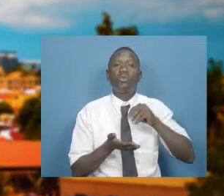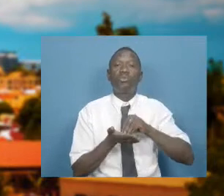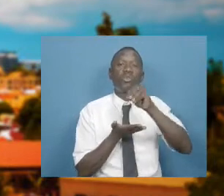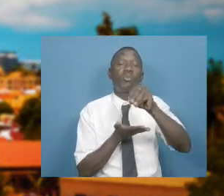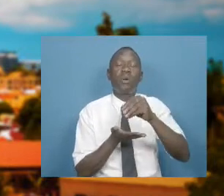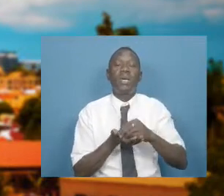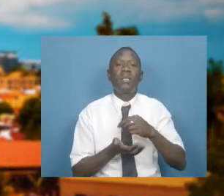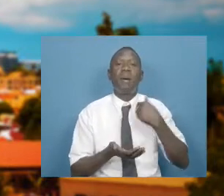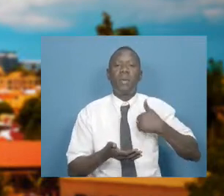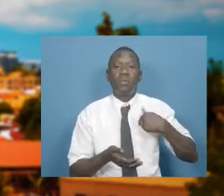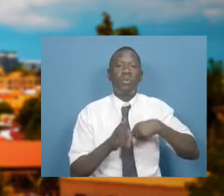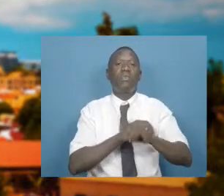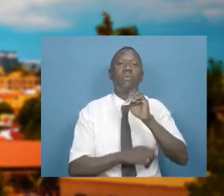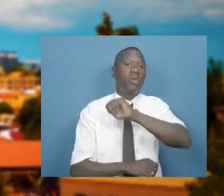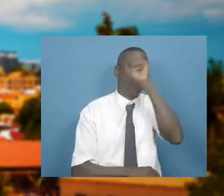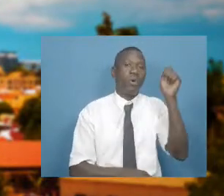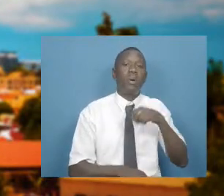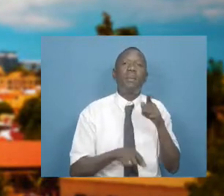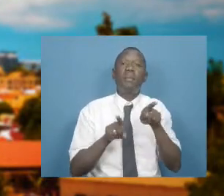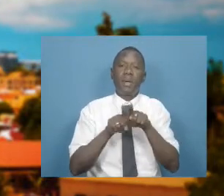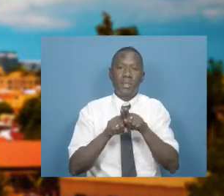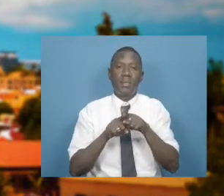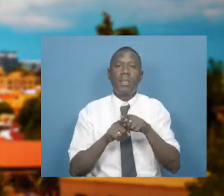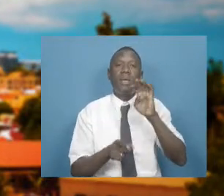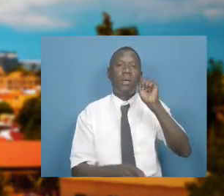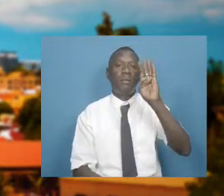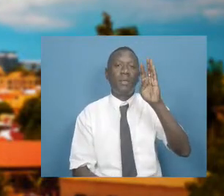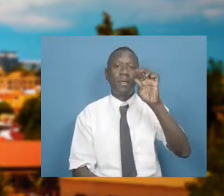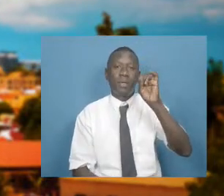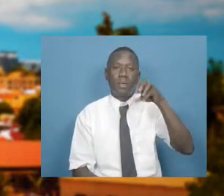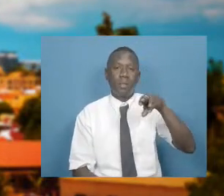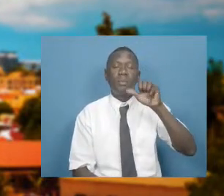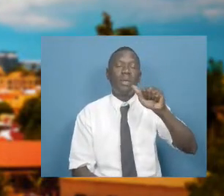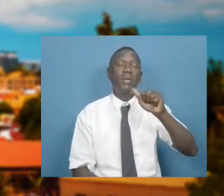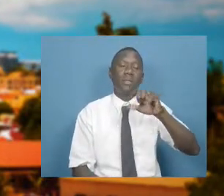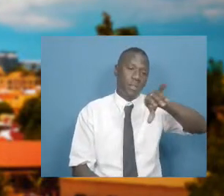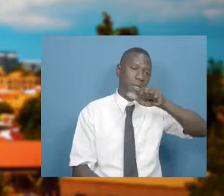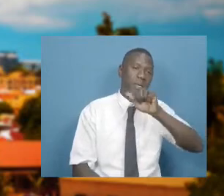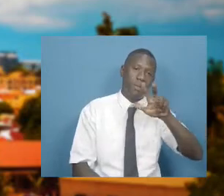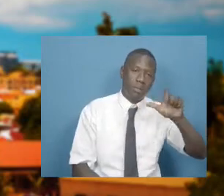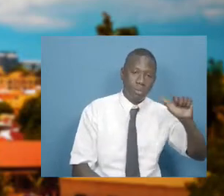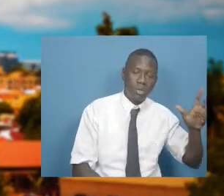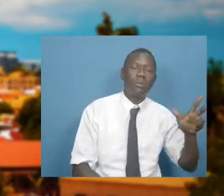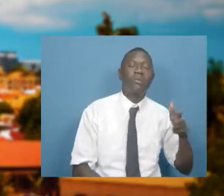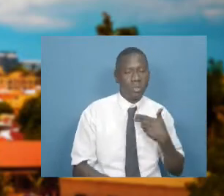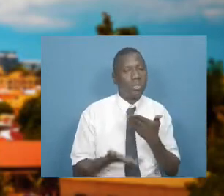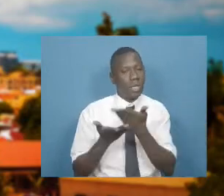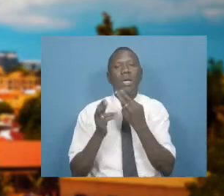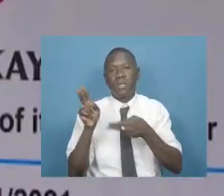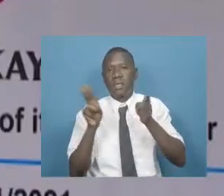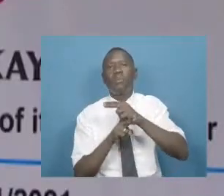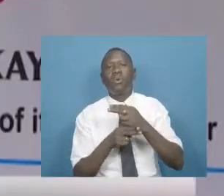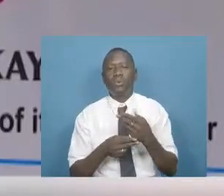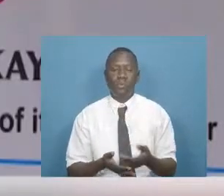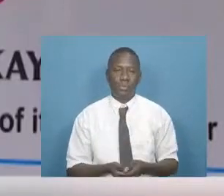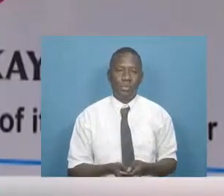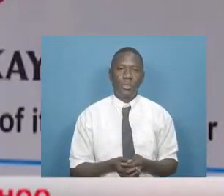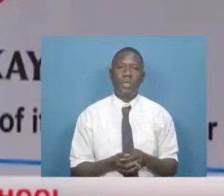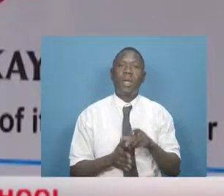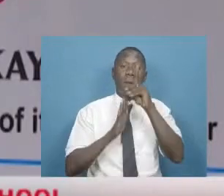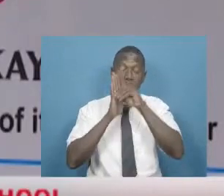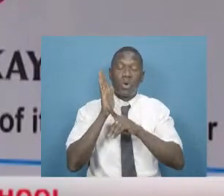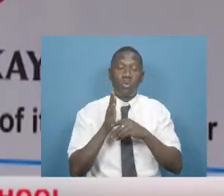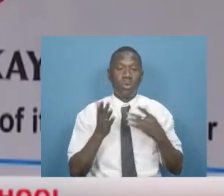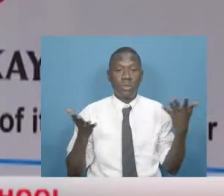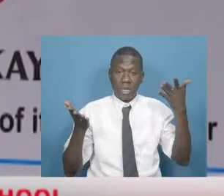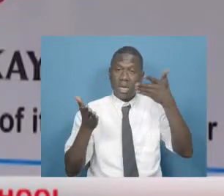in the diaspora and partners. Ibrahim Ajalo attended the inauguration, and I narrate this report. The event was